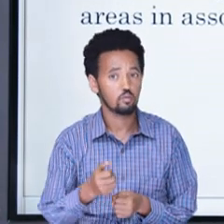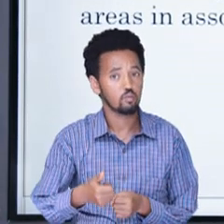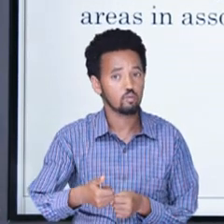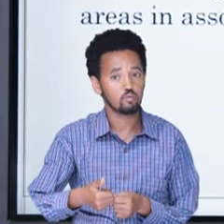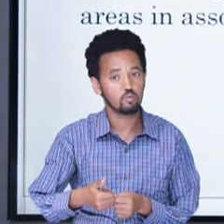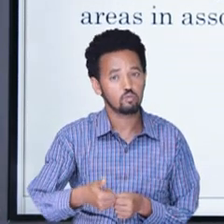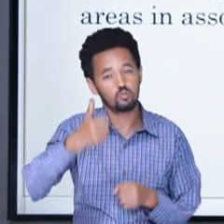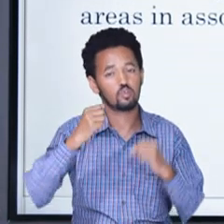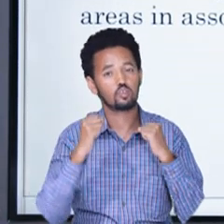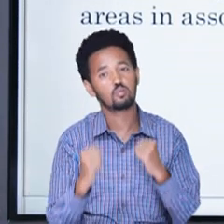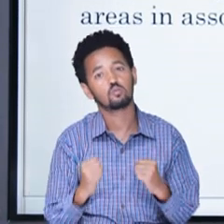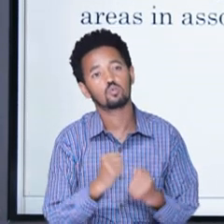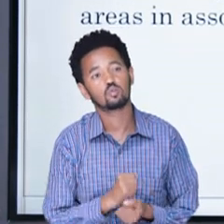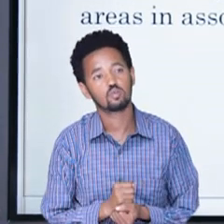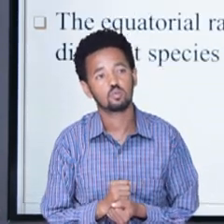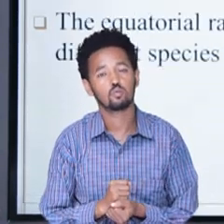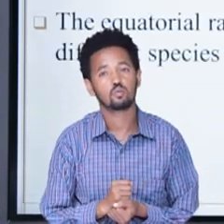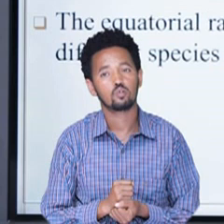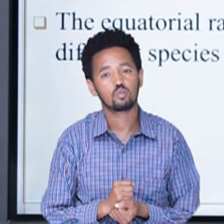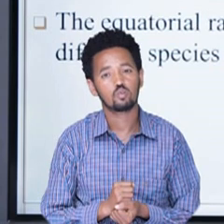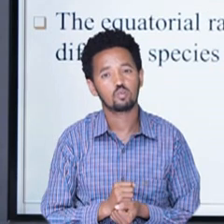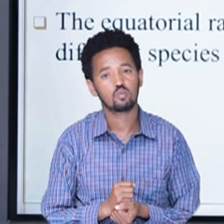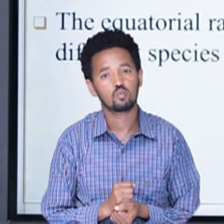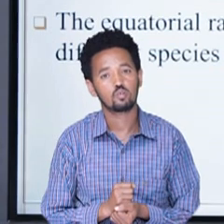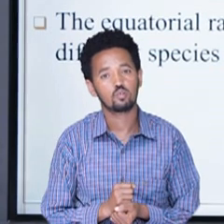possible conservation measure.